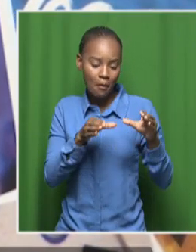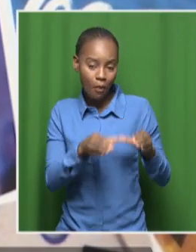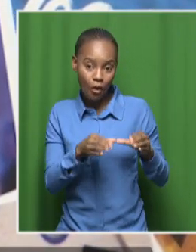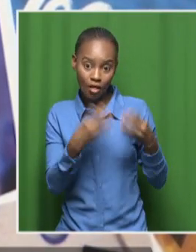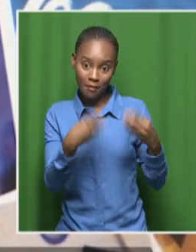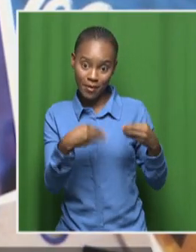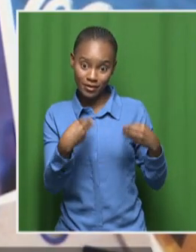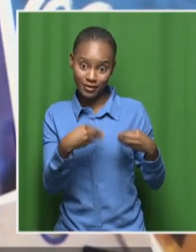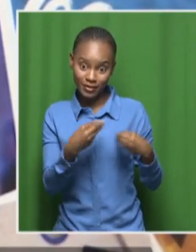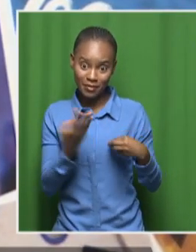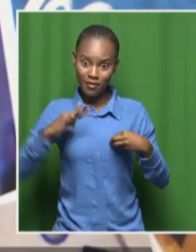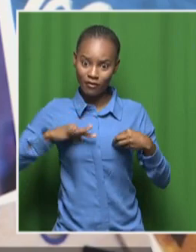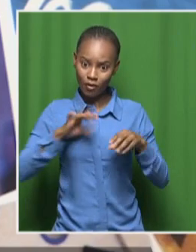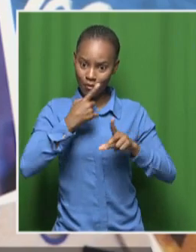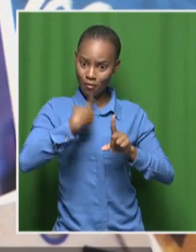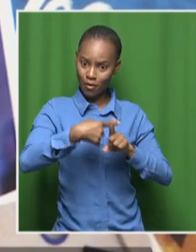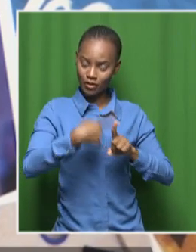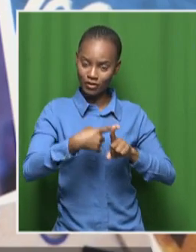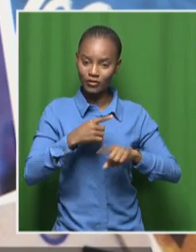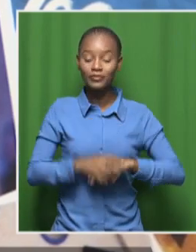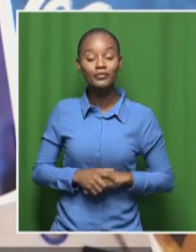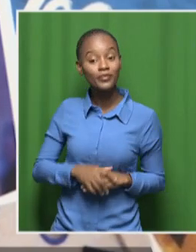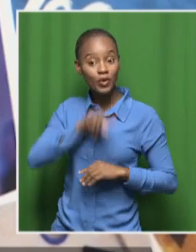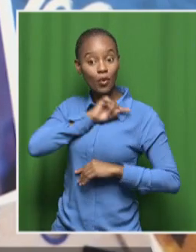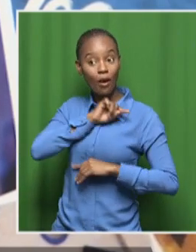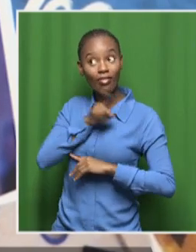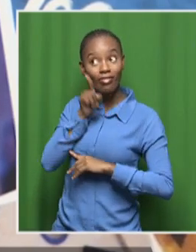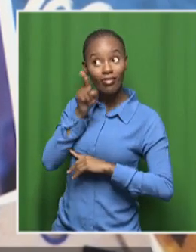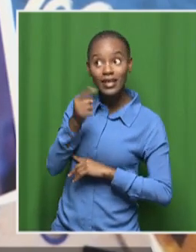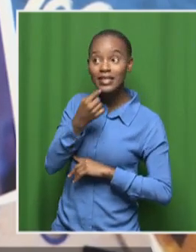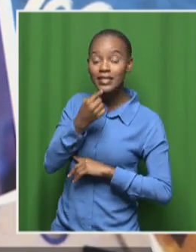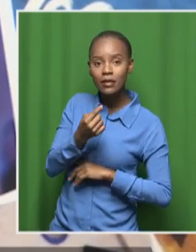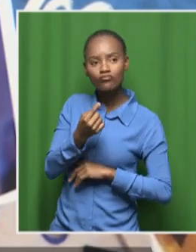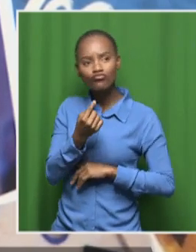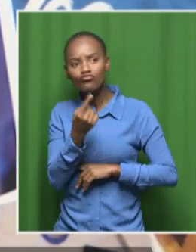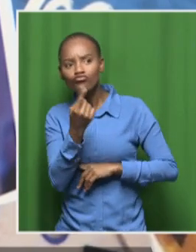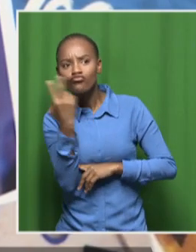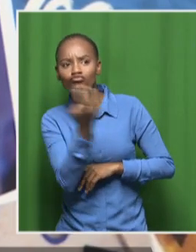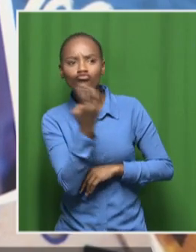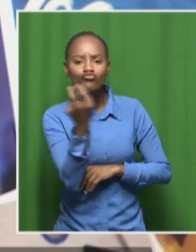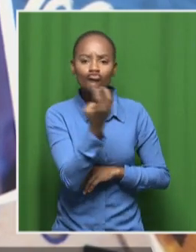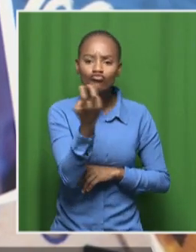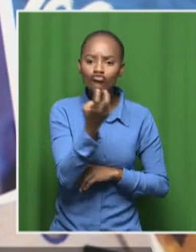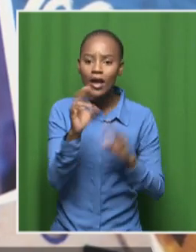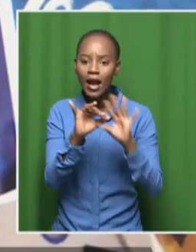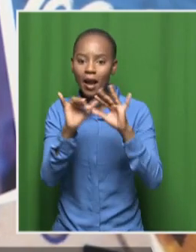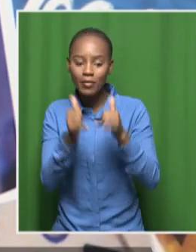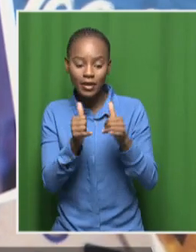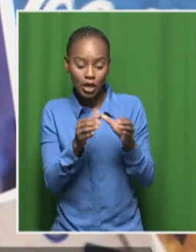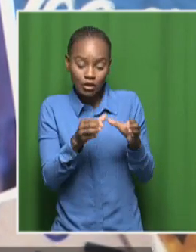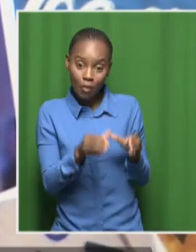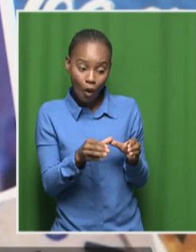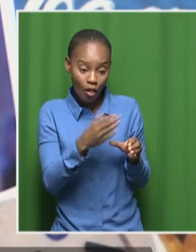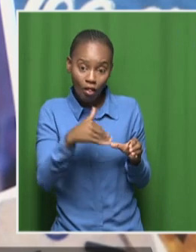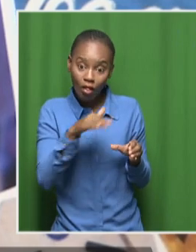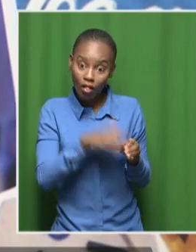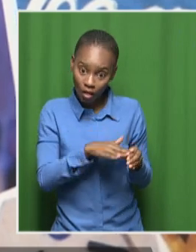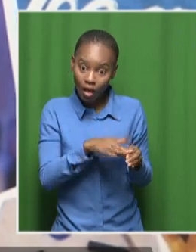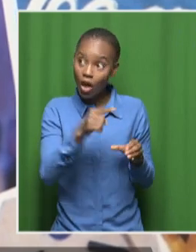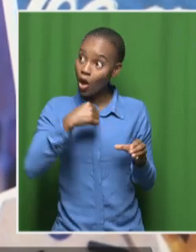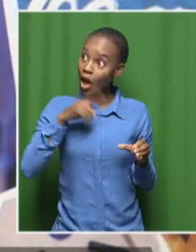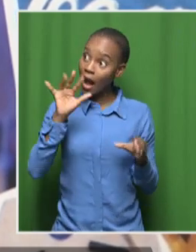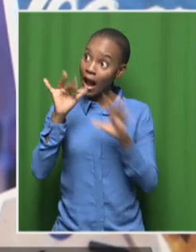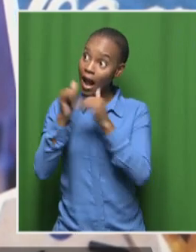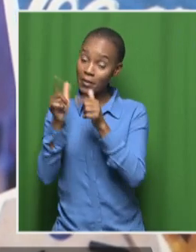because basically the commitment says we are going to find companies that are producing what we are looking for, what we consume on a day-to-day